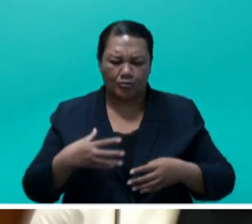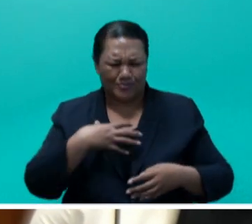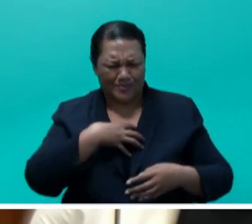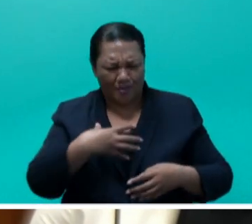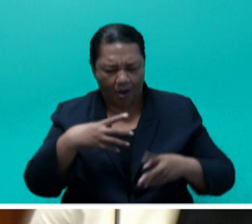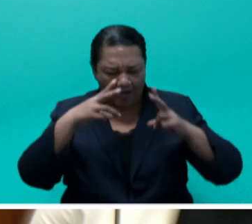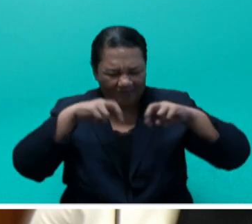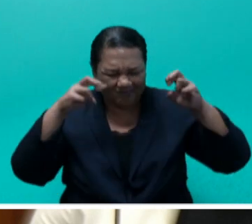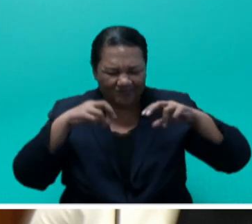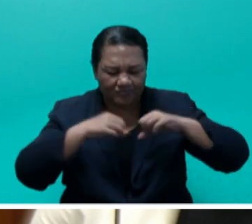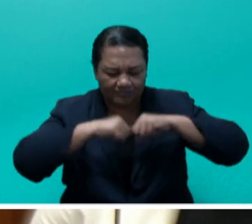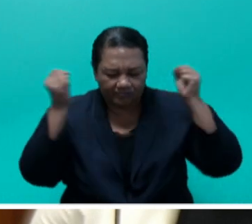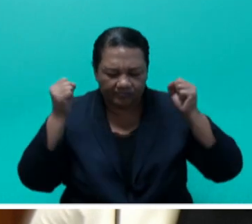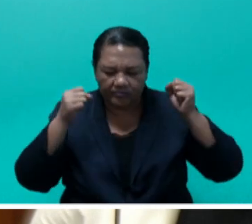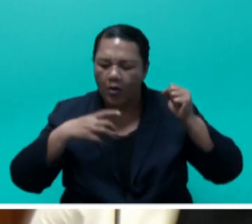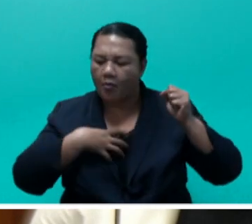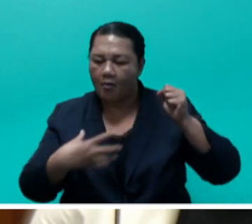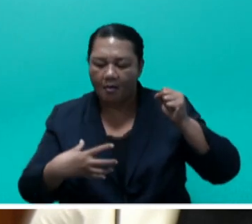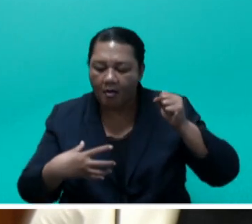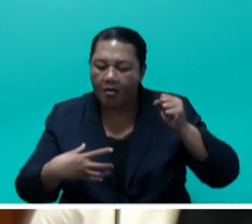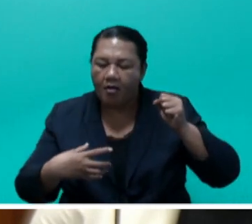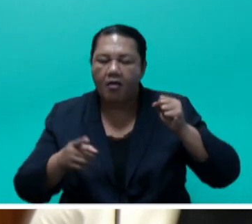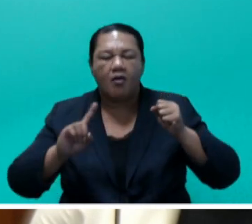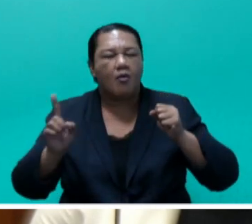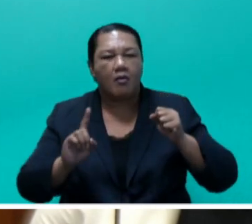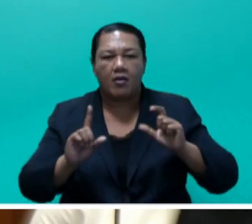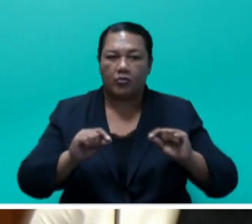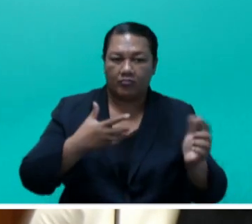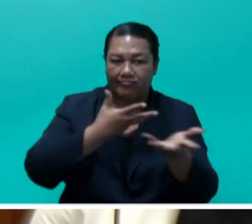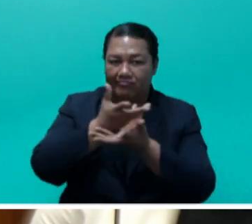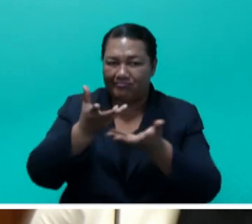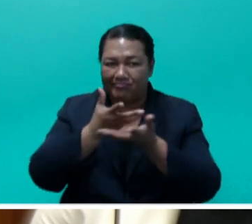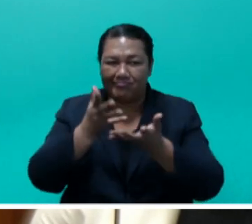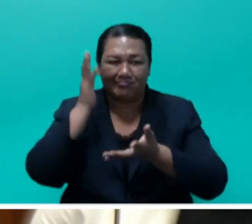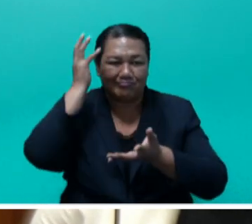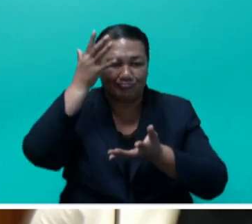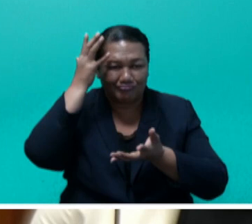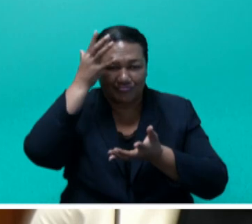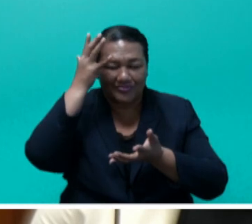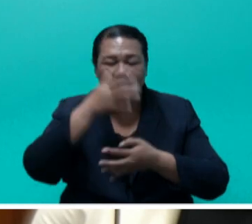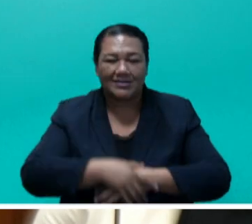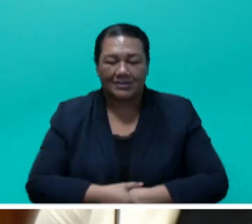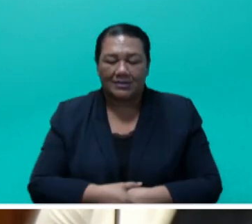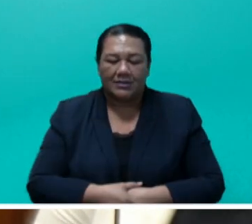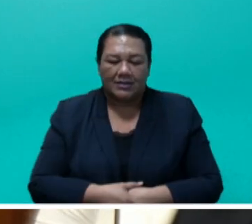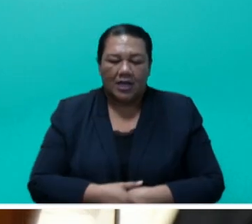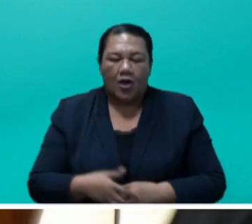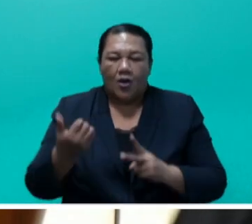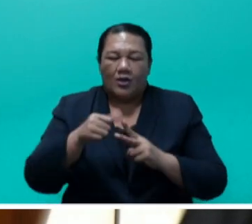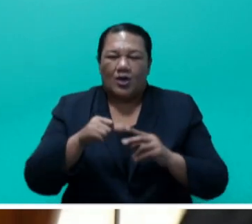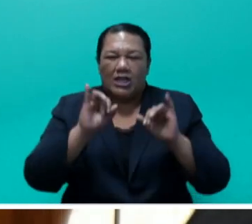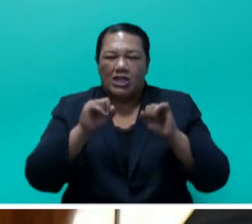looking into the medical imaging technologists, which the Honourable Member has also raised in Parliament last session. So the Ministry